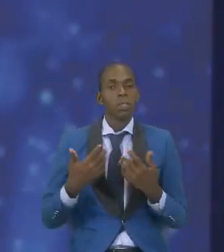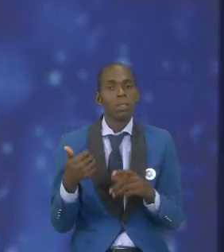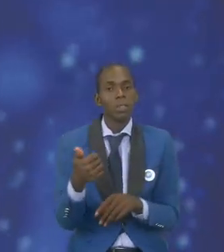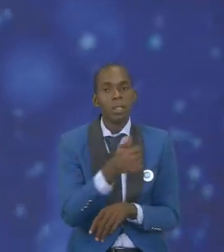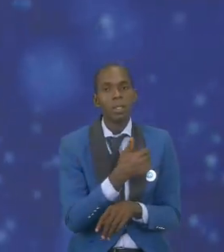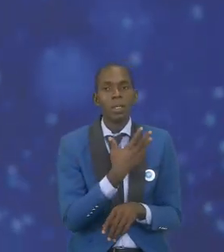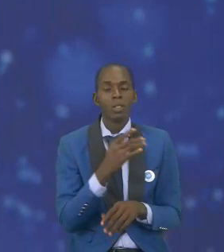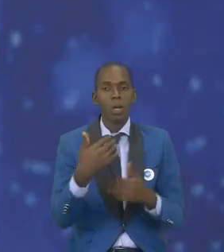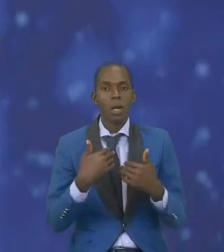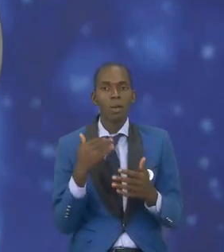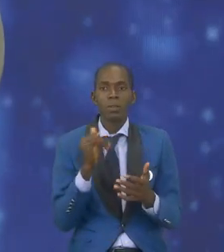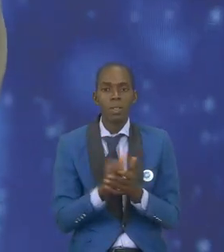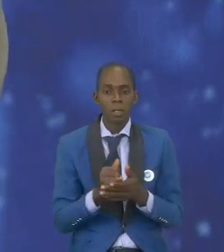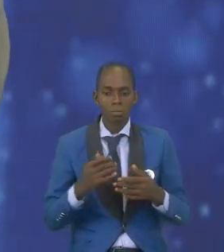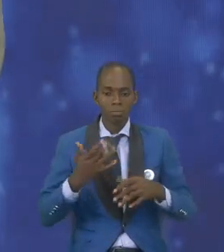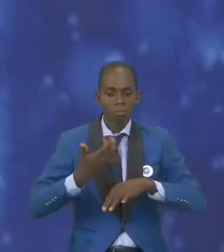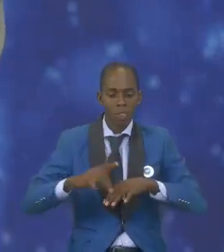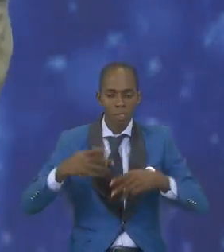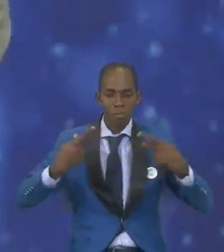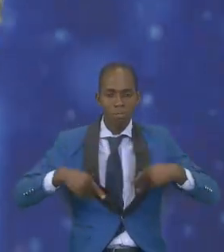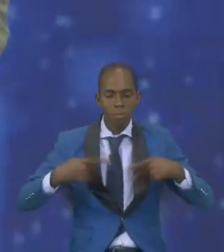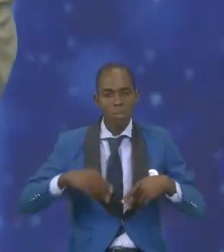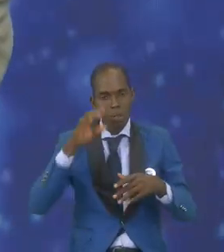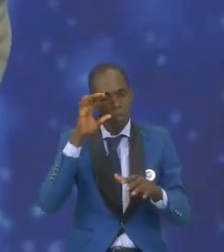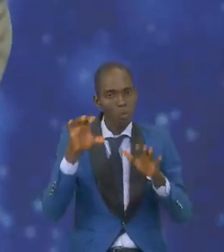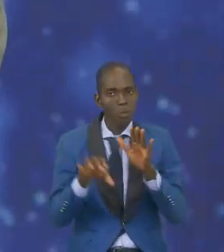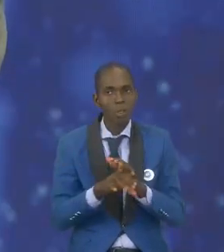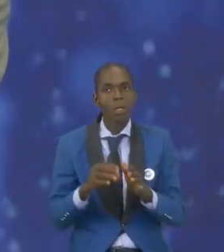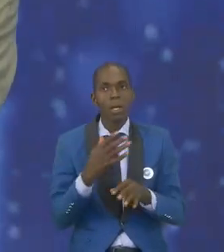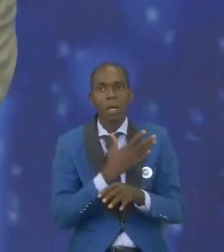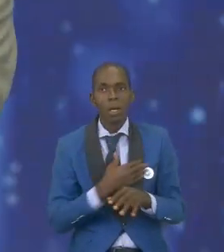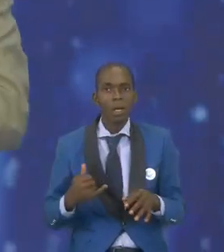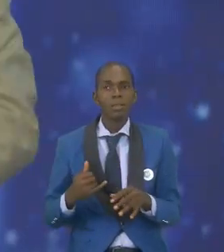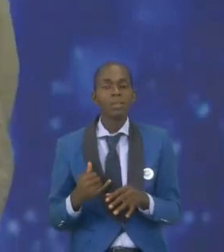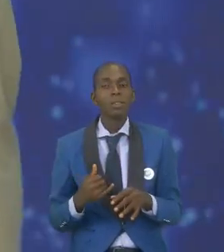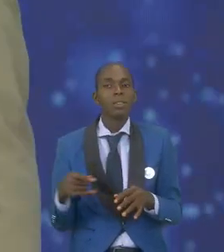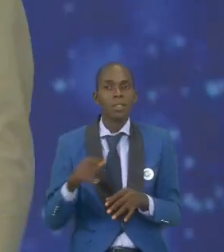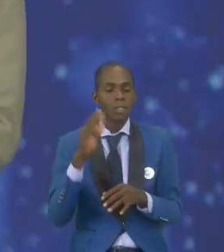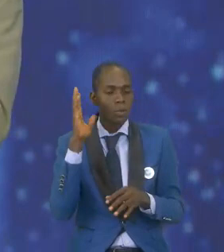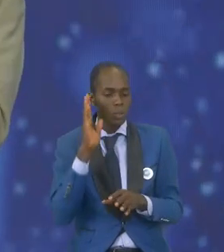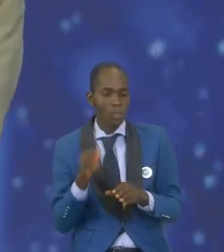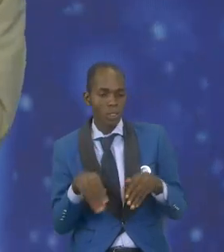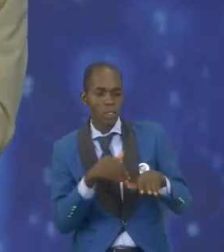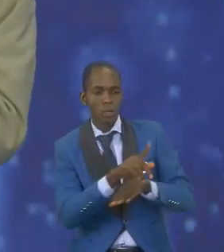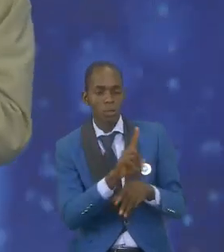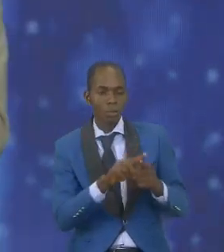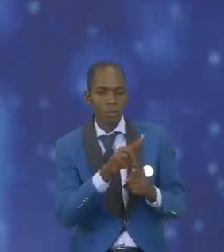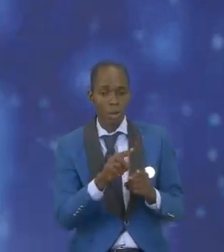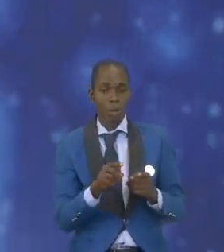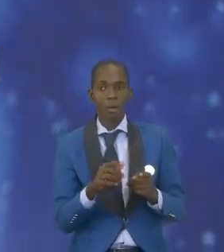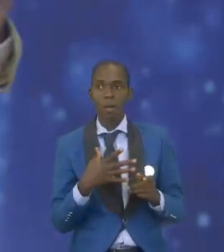that pornography thing that you open. And then they will tip you. They will bring another one to say, if